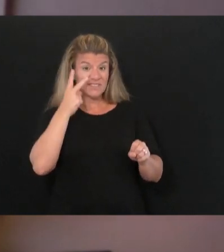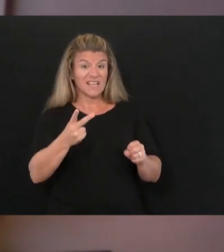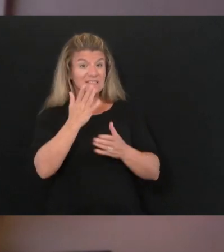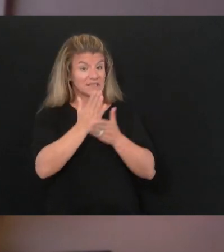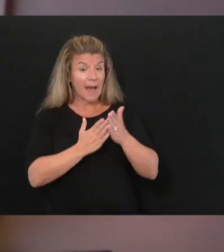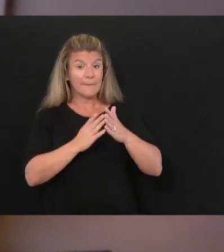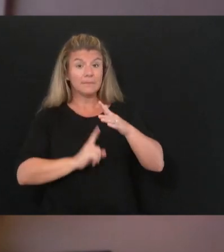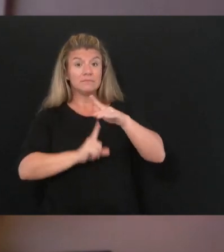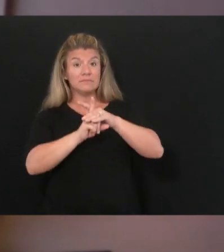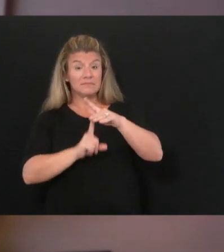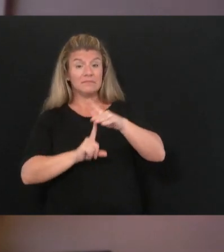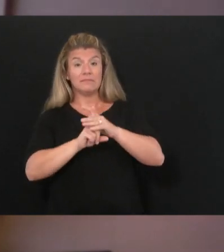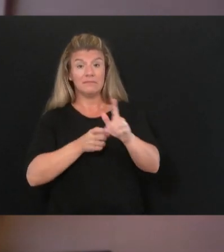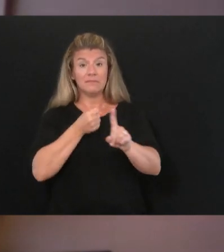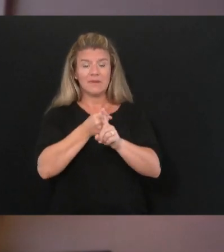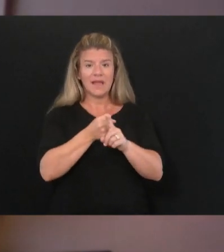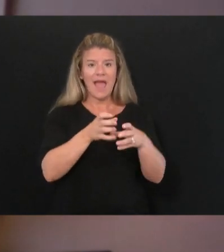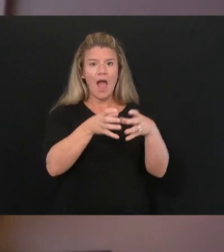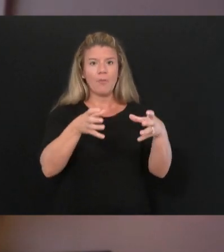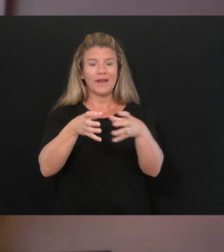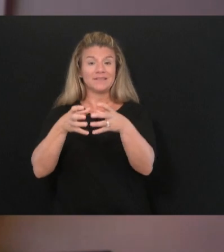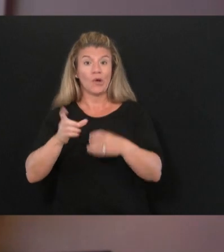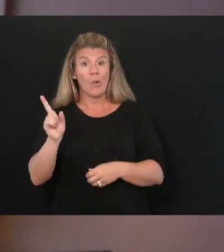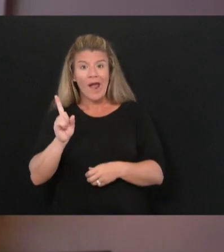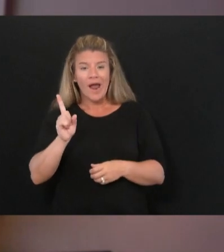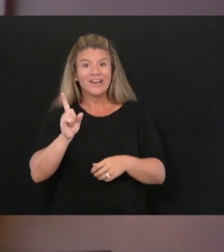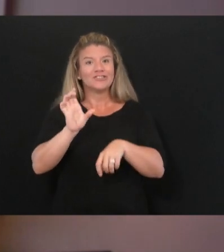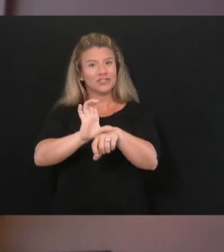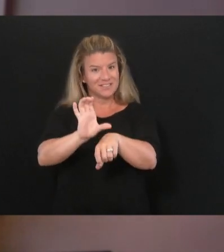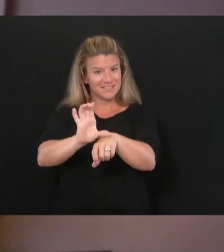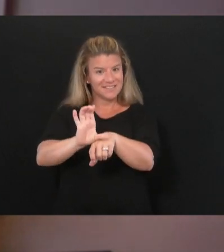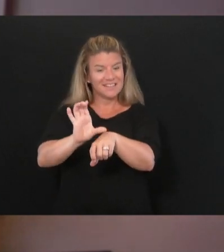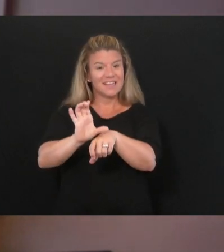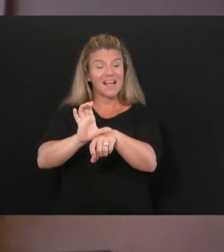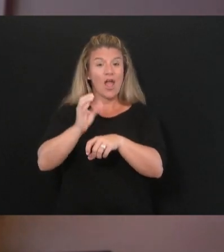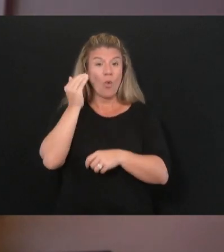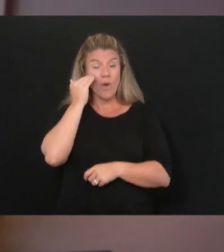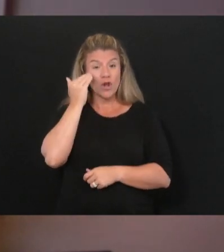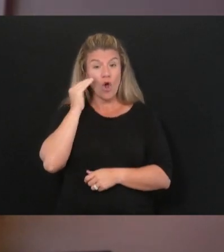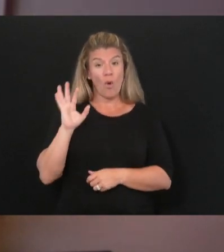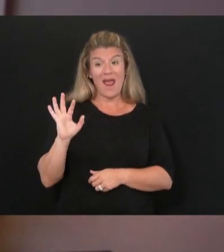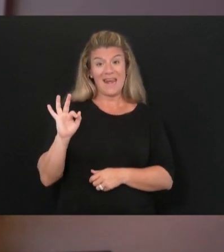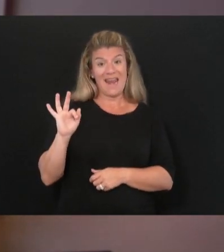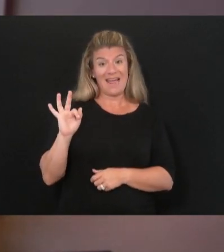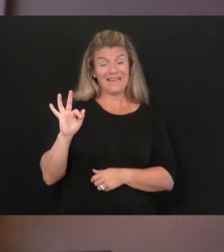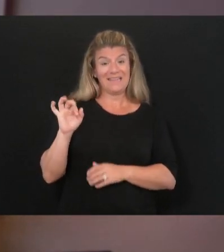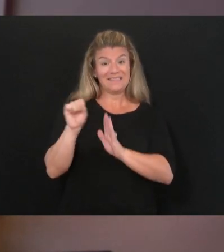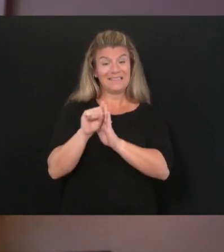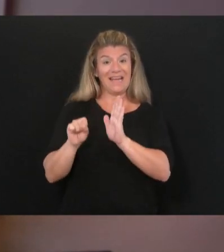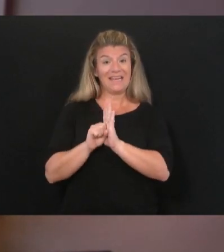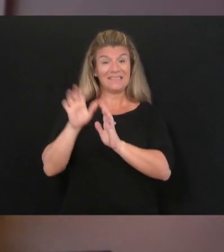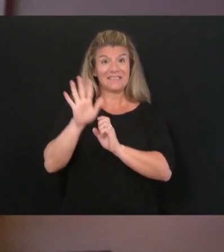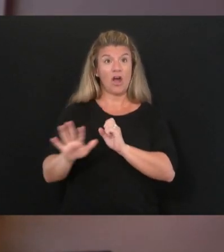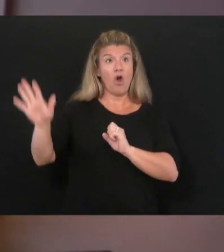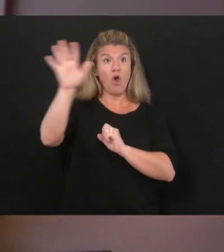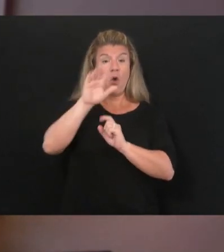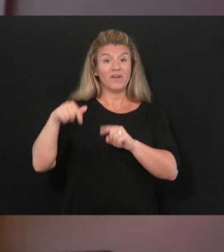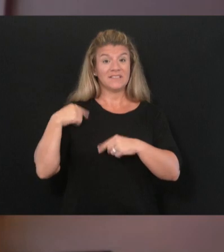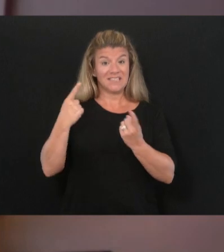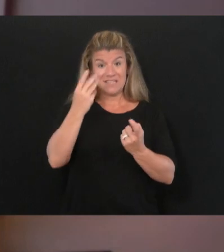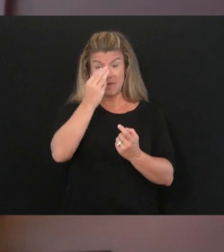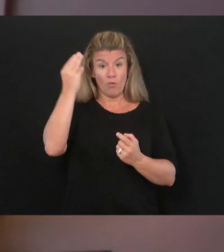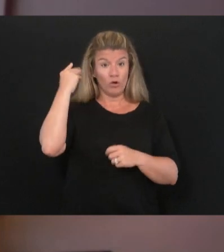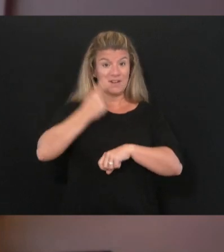outbreaks in churches, and we know that 19 states since the Memorial Day holiday have seen an